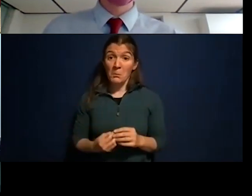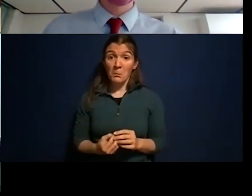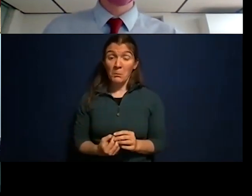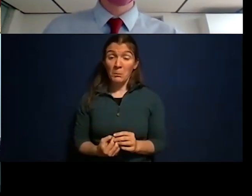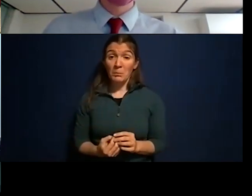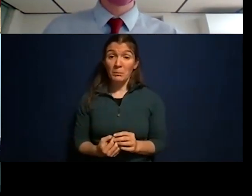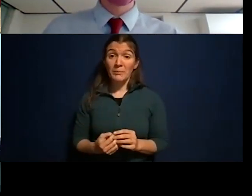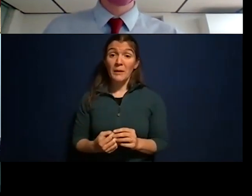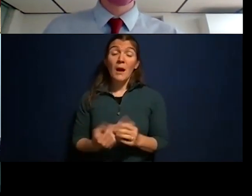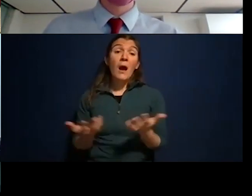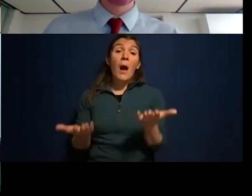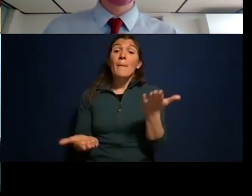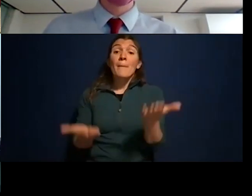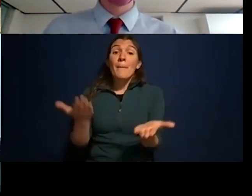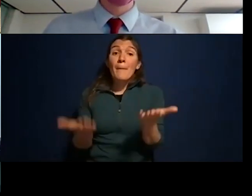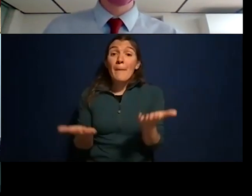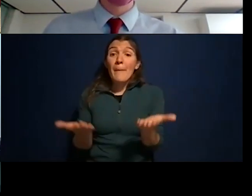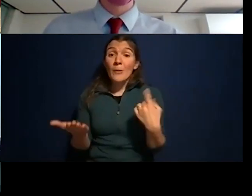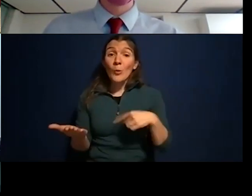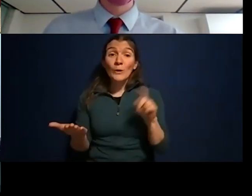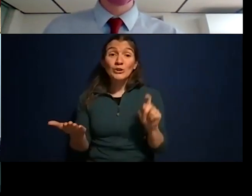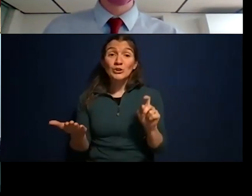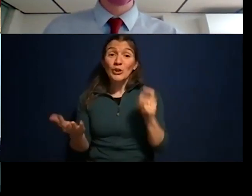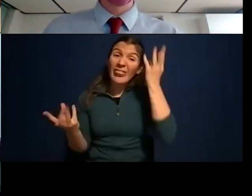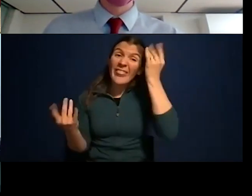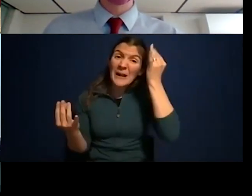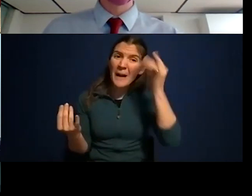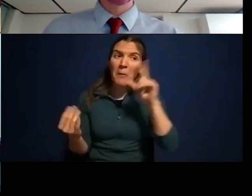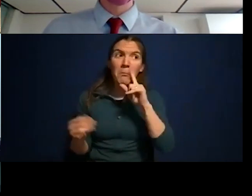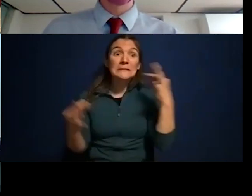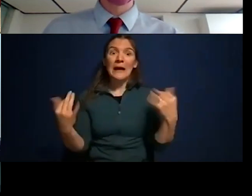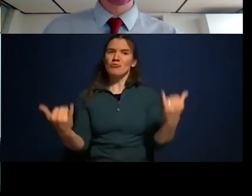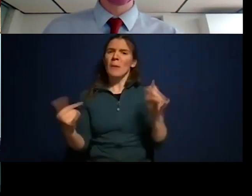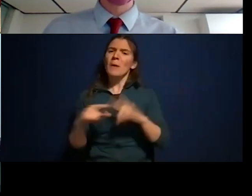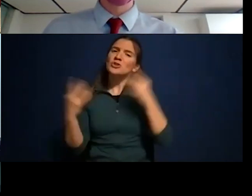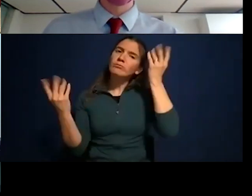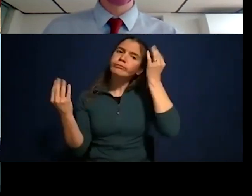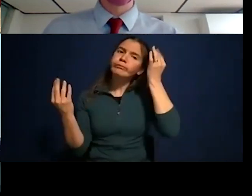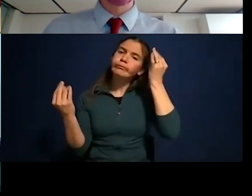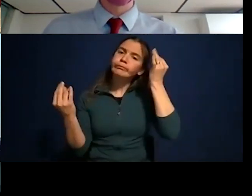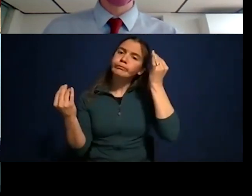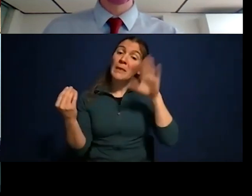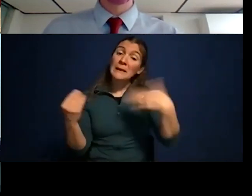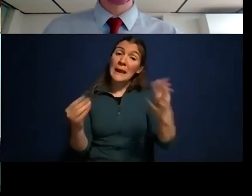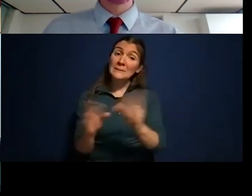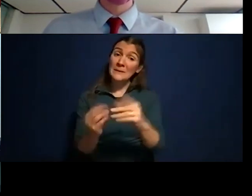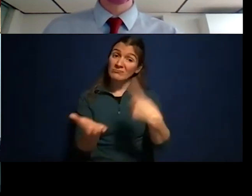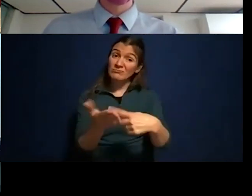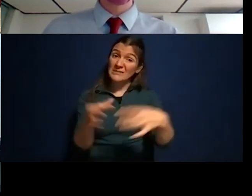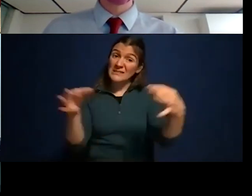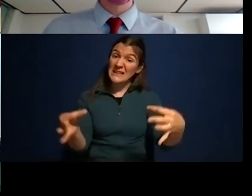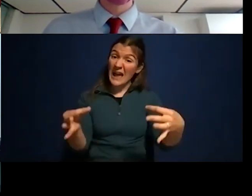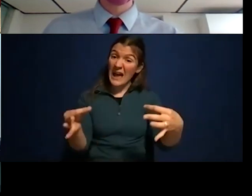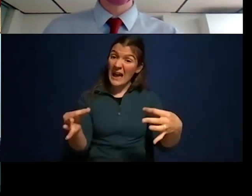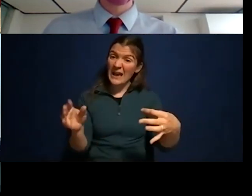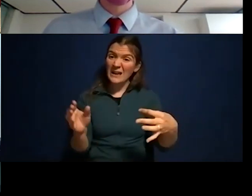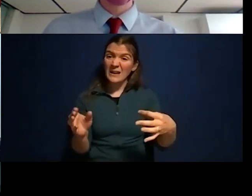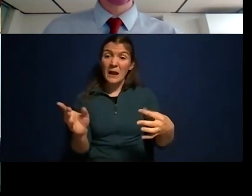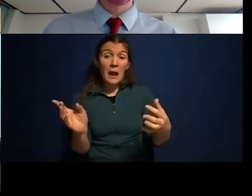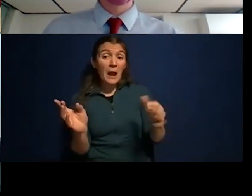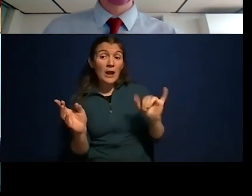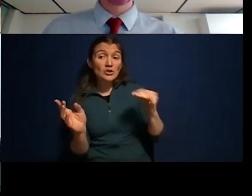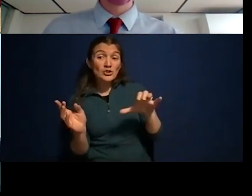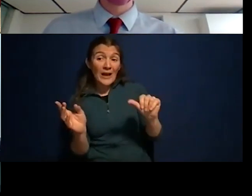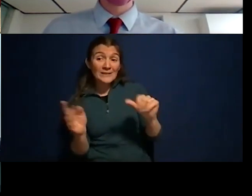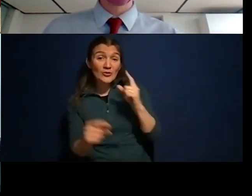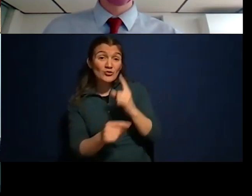Might be something that we want to like think about for the next meeting. There was another piece that I wanted